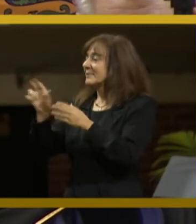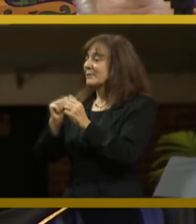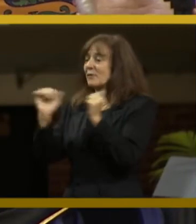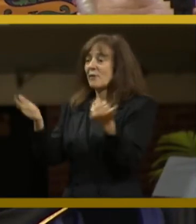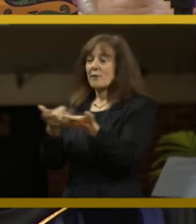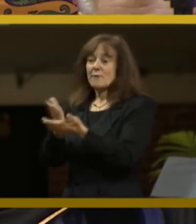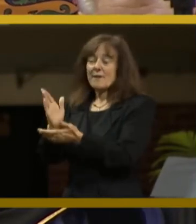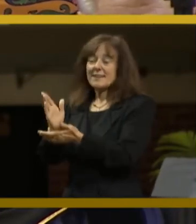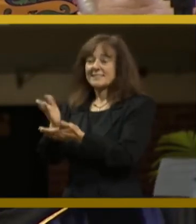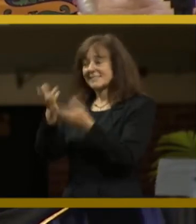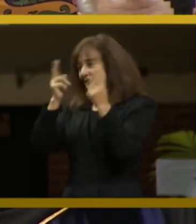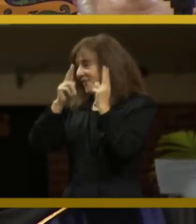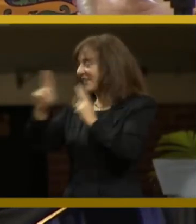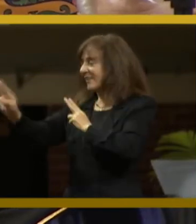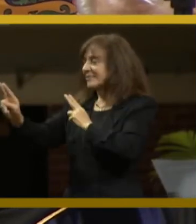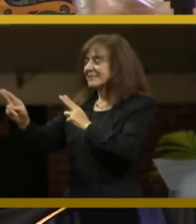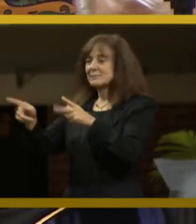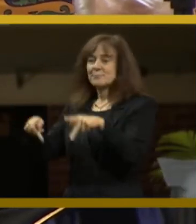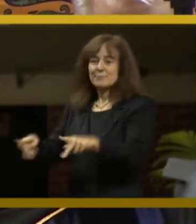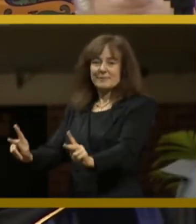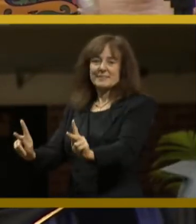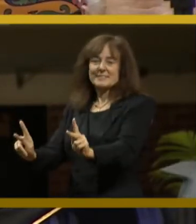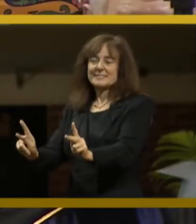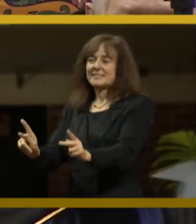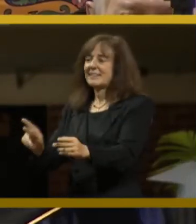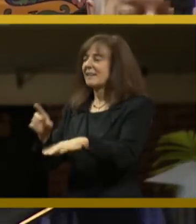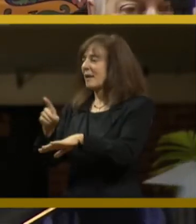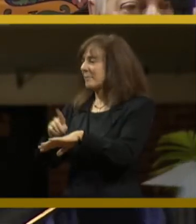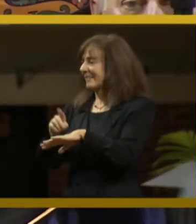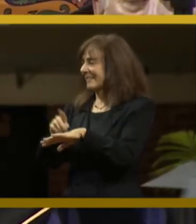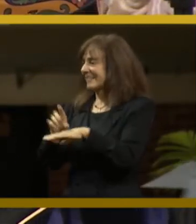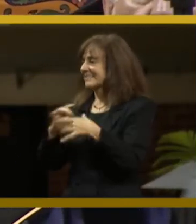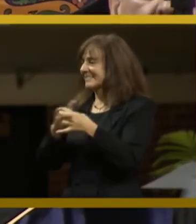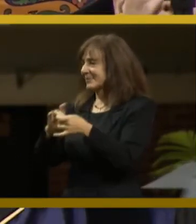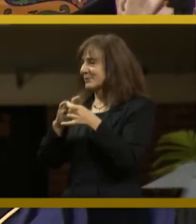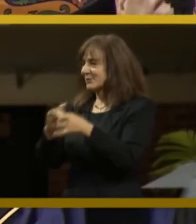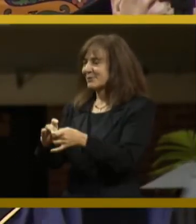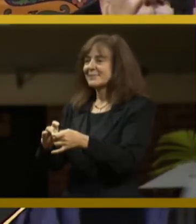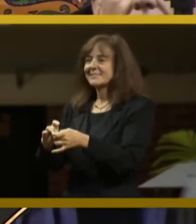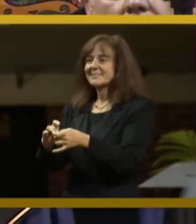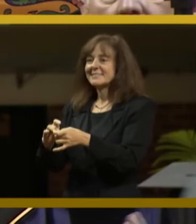all the rights, honors, privileges, and obligations thereto.